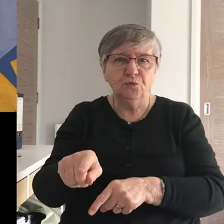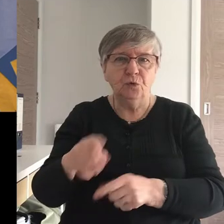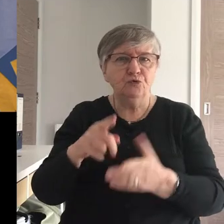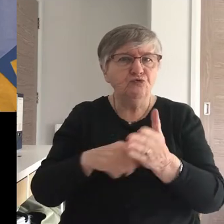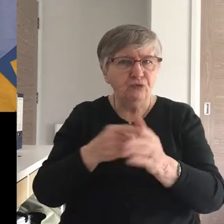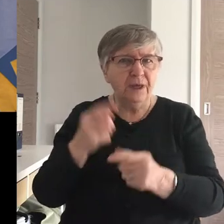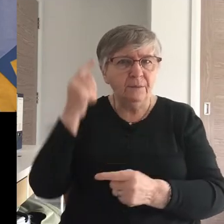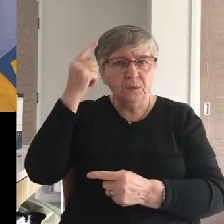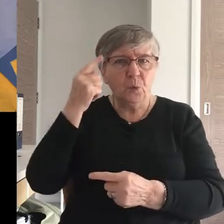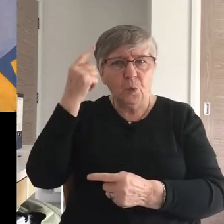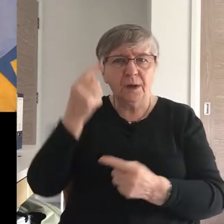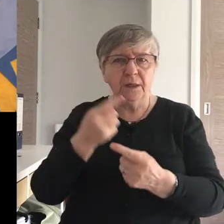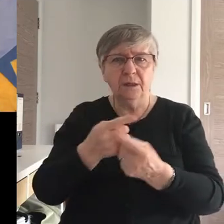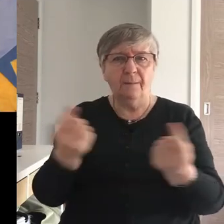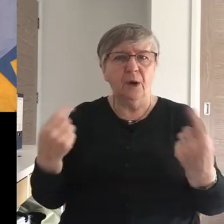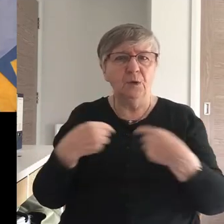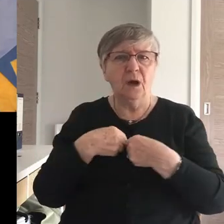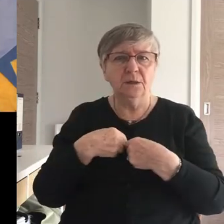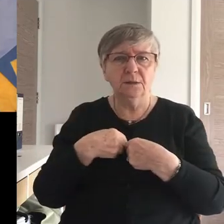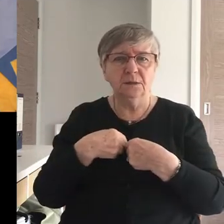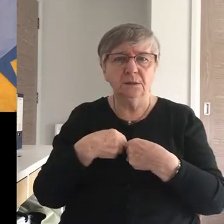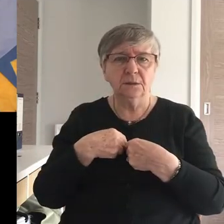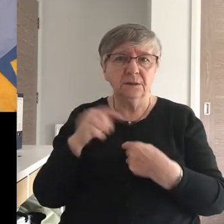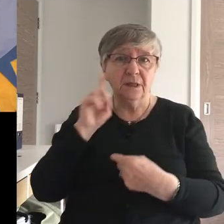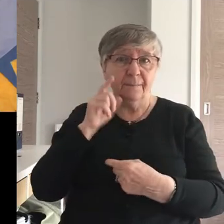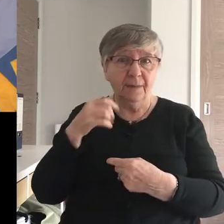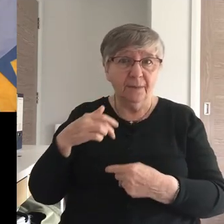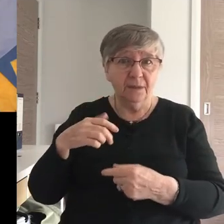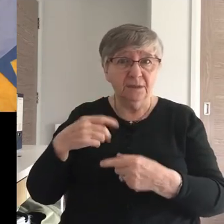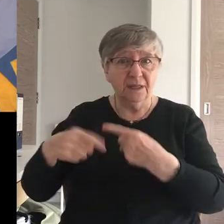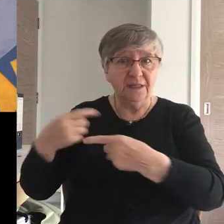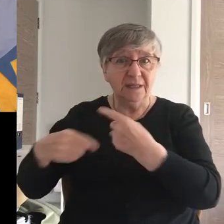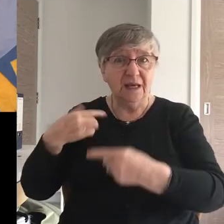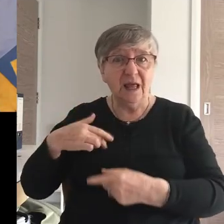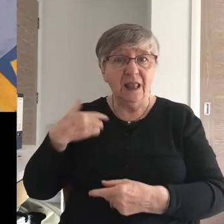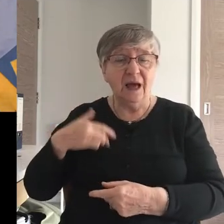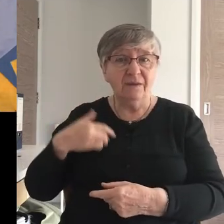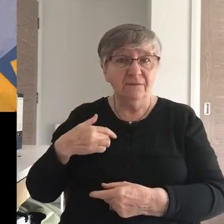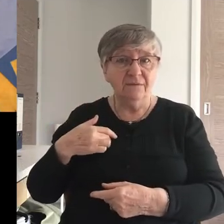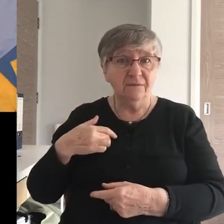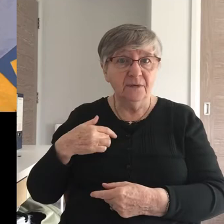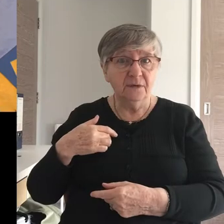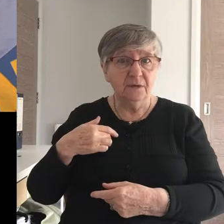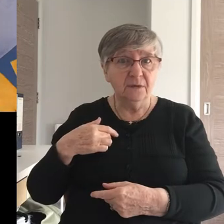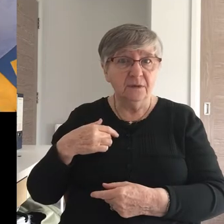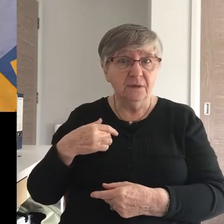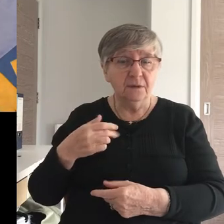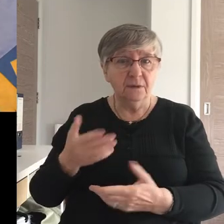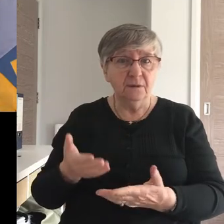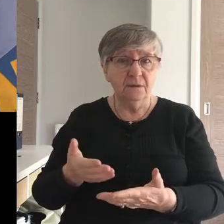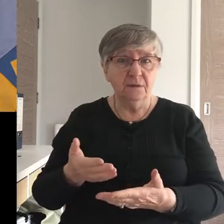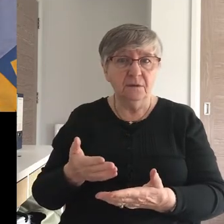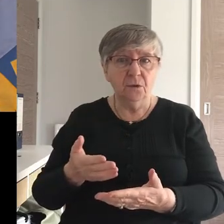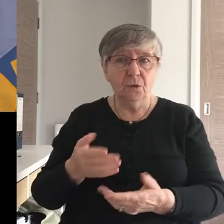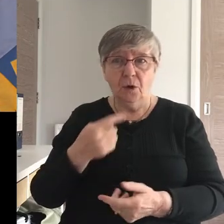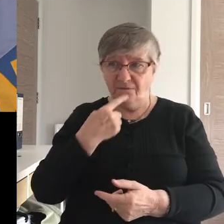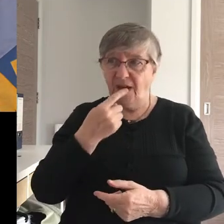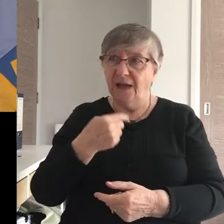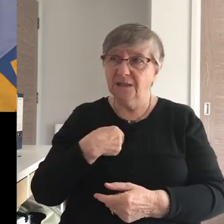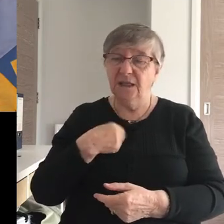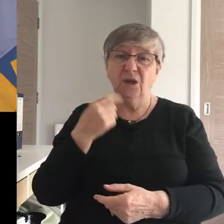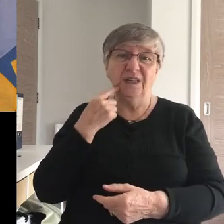us, and it's people's eternity that's at stake. You see, if I very easily say, well, yes, of course I'm a